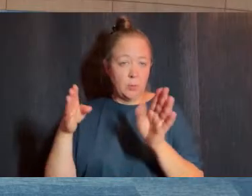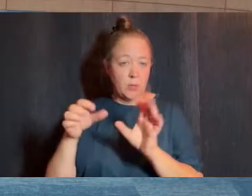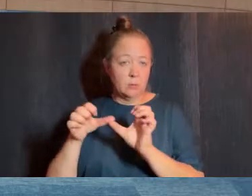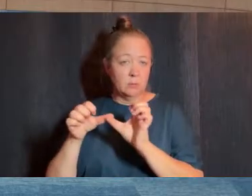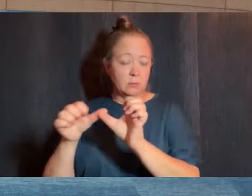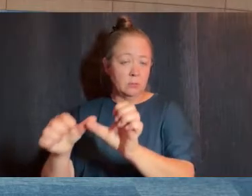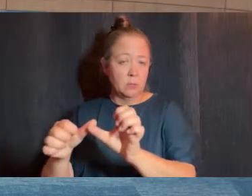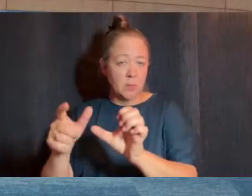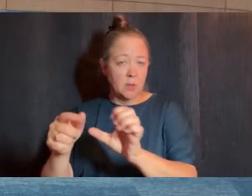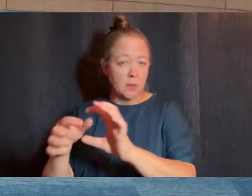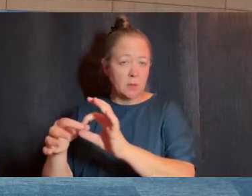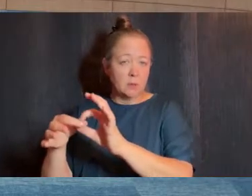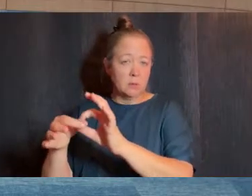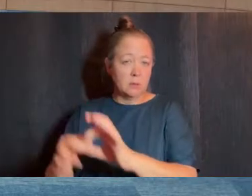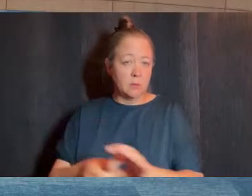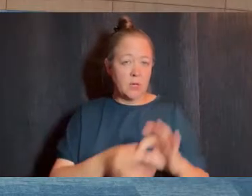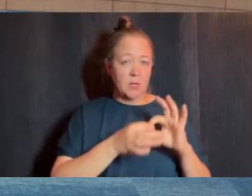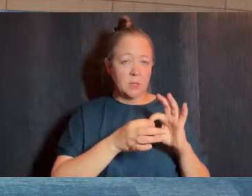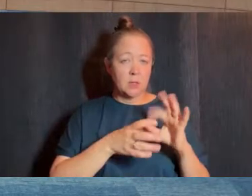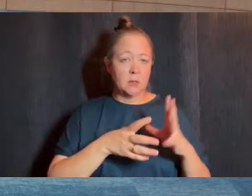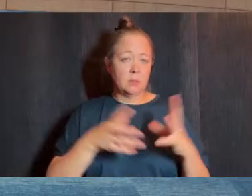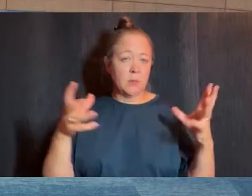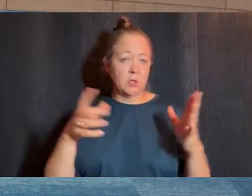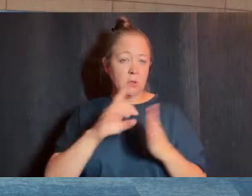much as it is designed to be connected?